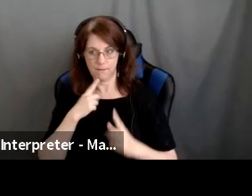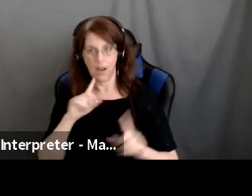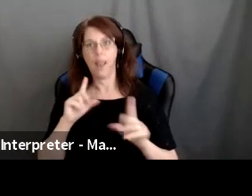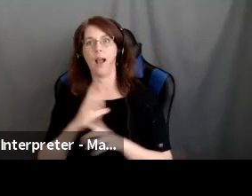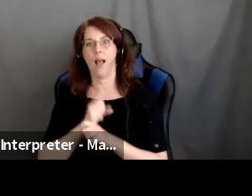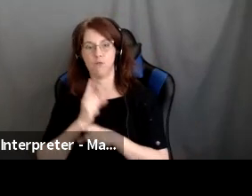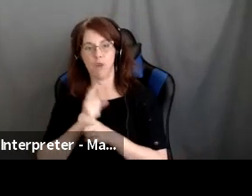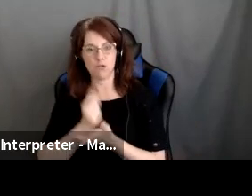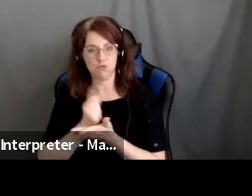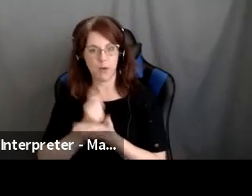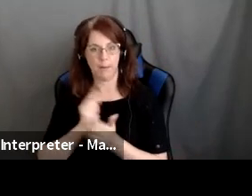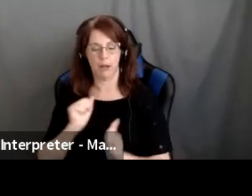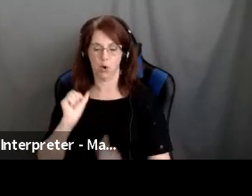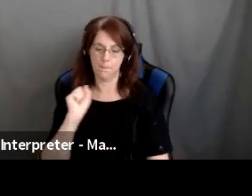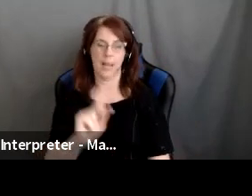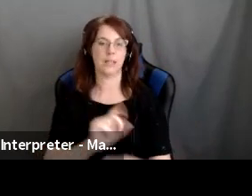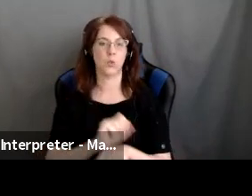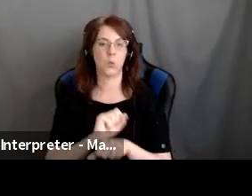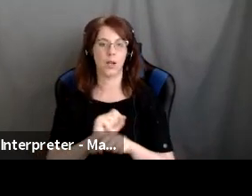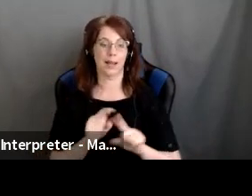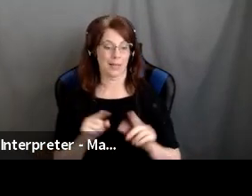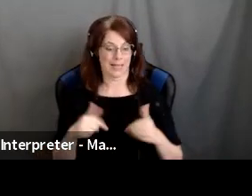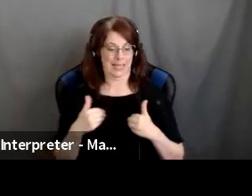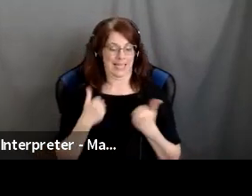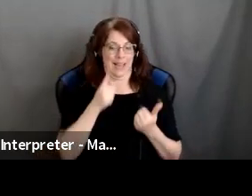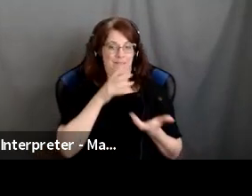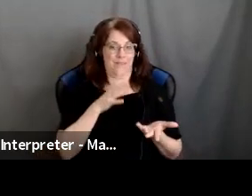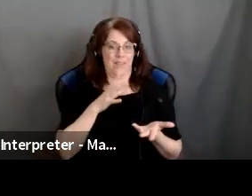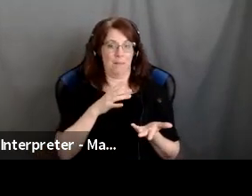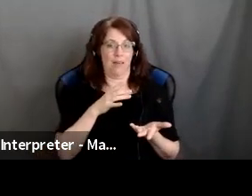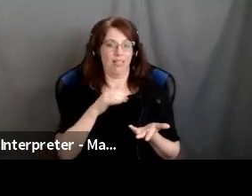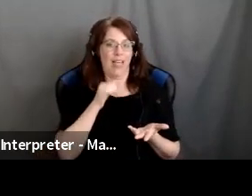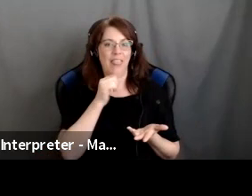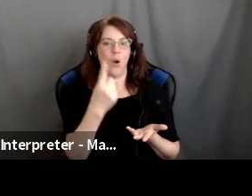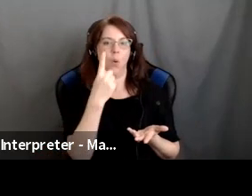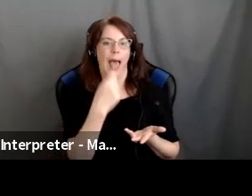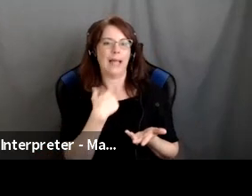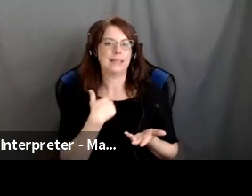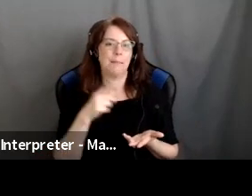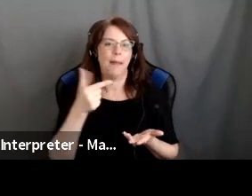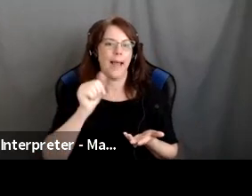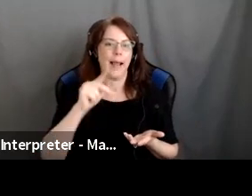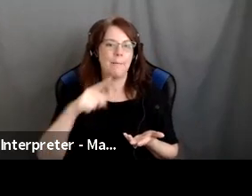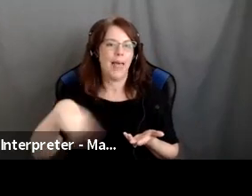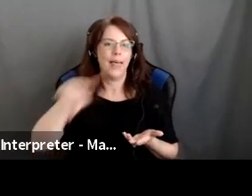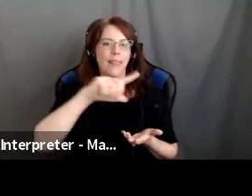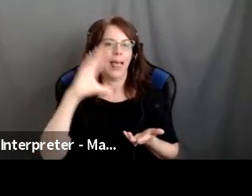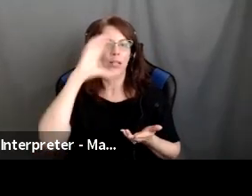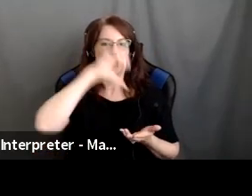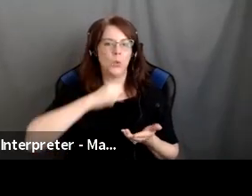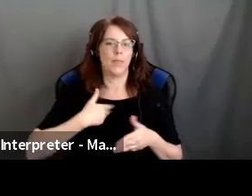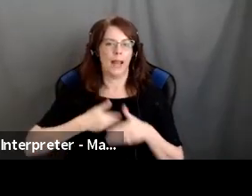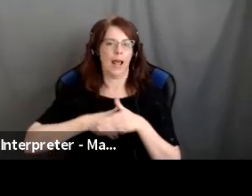was able to return to work. As a young female, I don't think I get asked about my gap. It is assumed that I had a